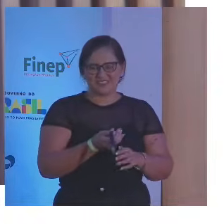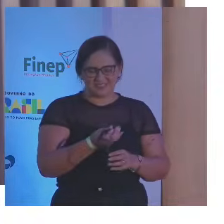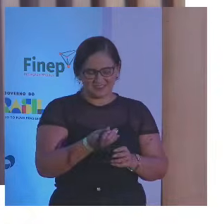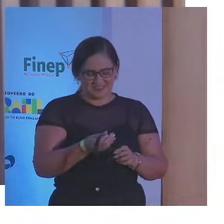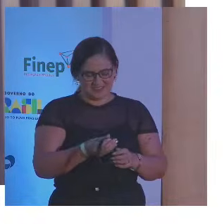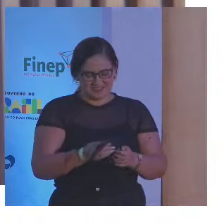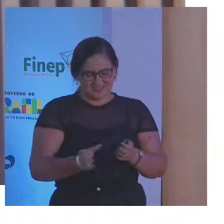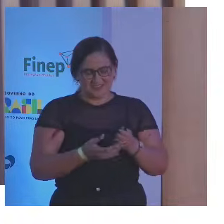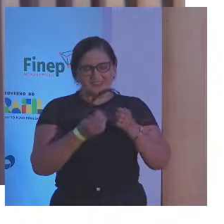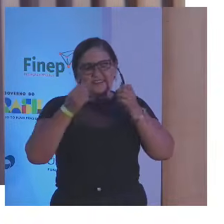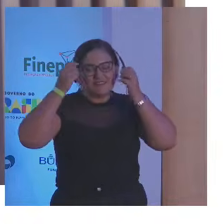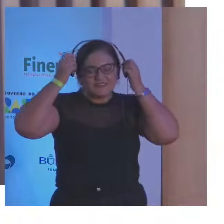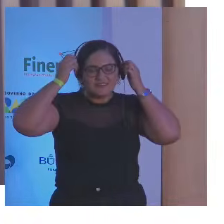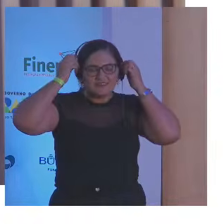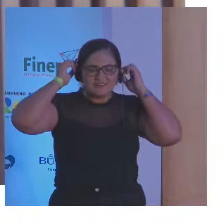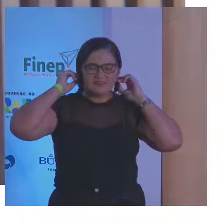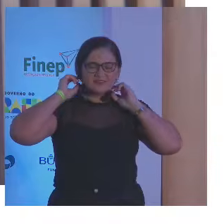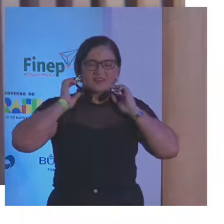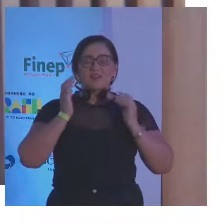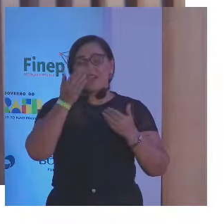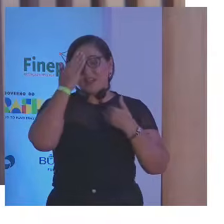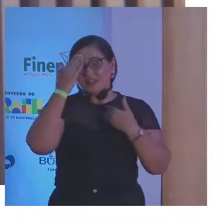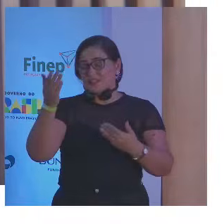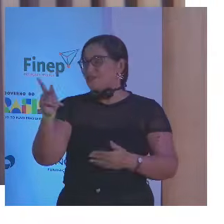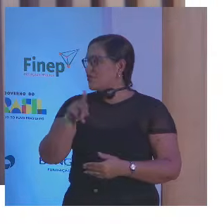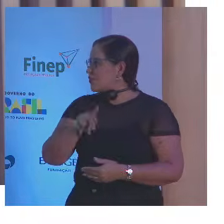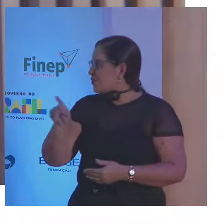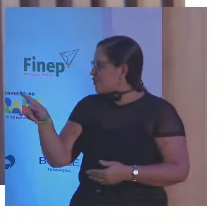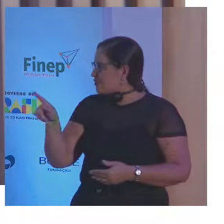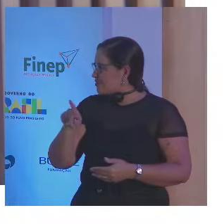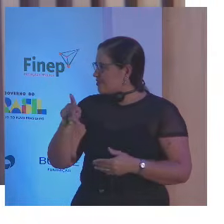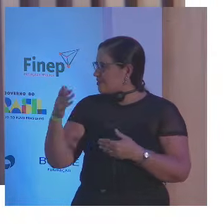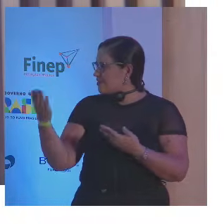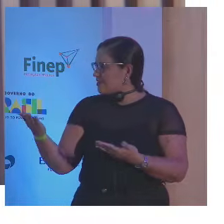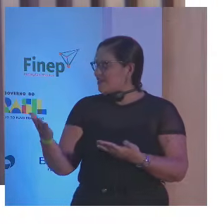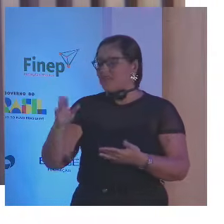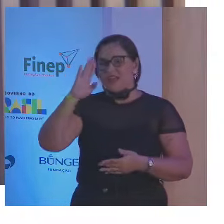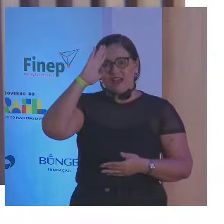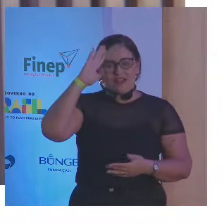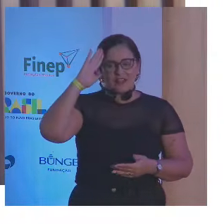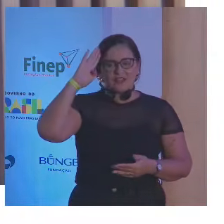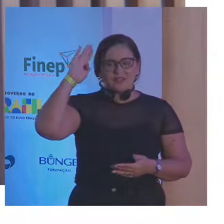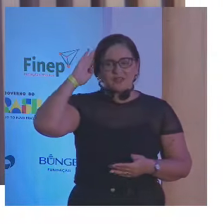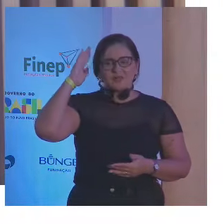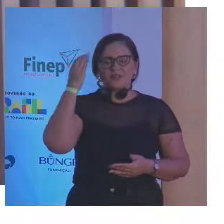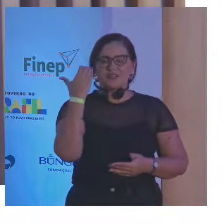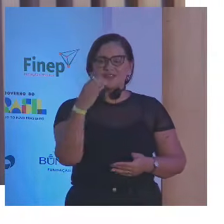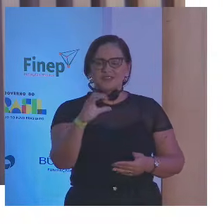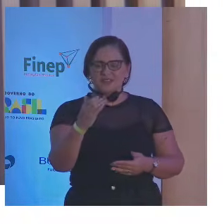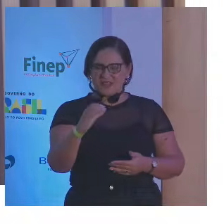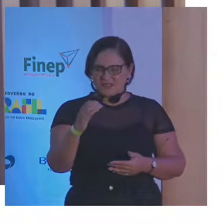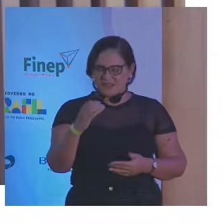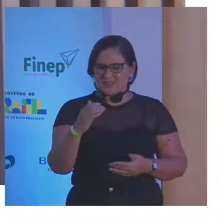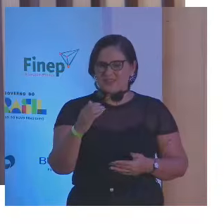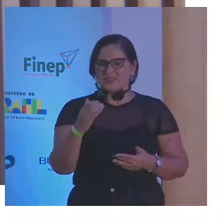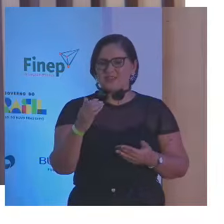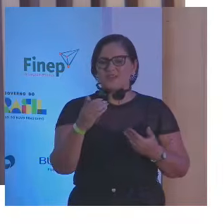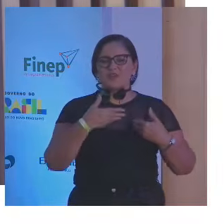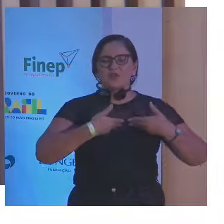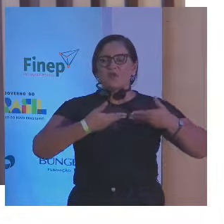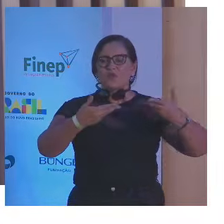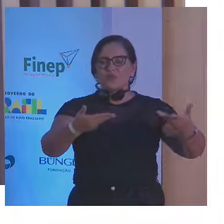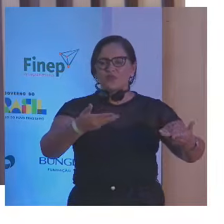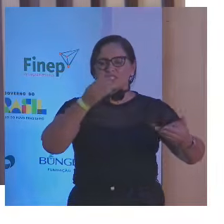Agradecer ao professor Luiz Drude de Lacerda e a Academia Brasileira de Ciências de